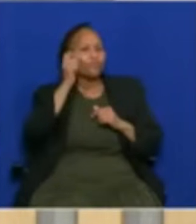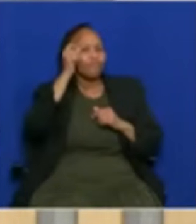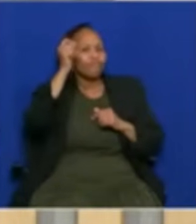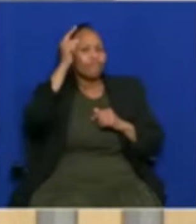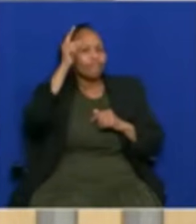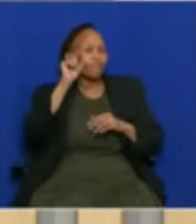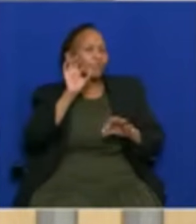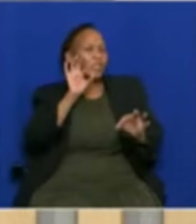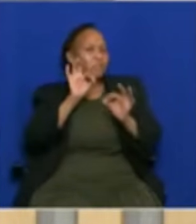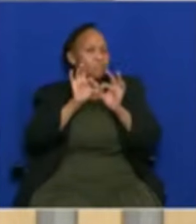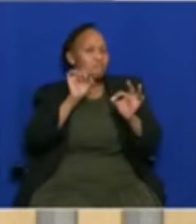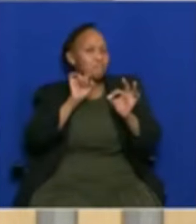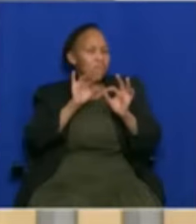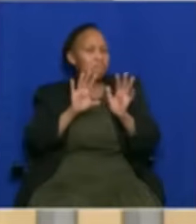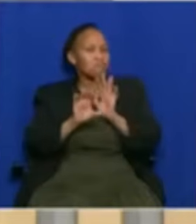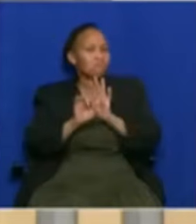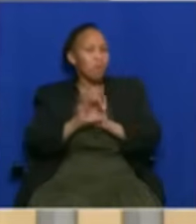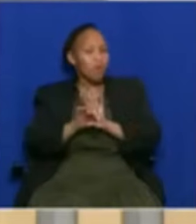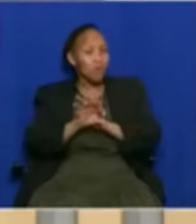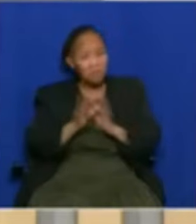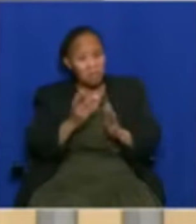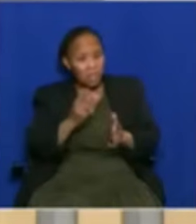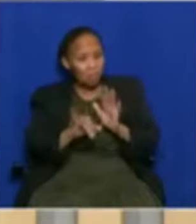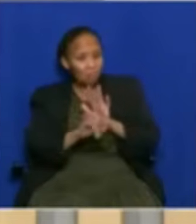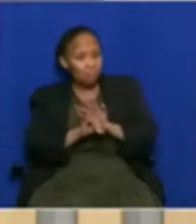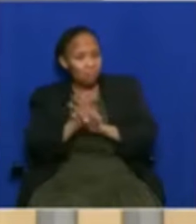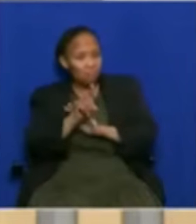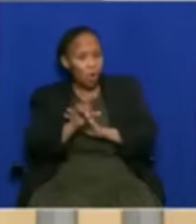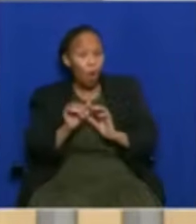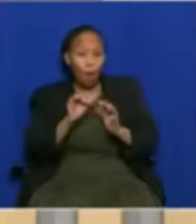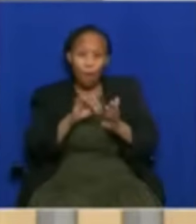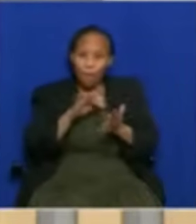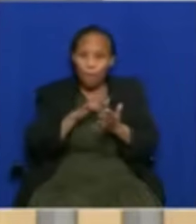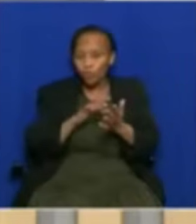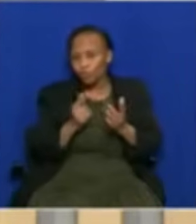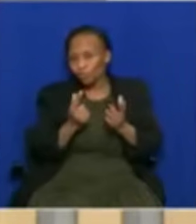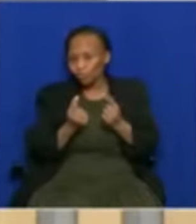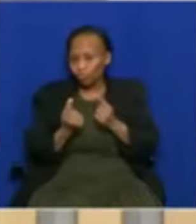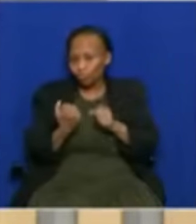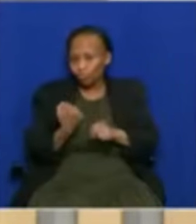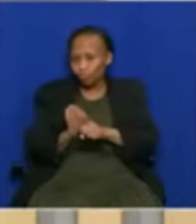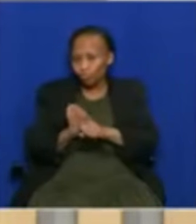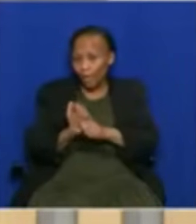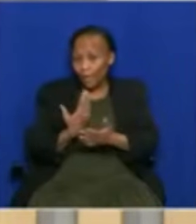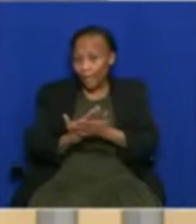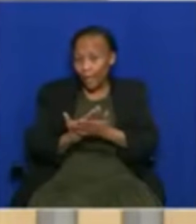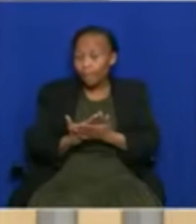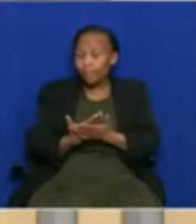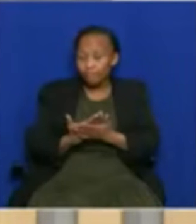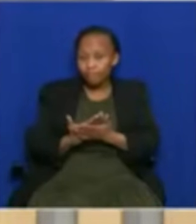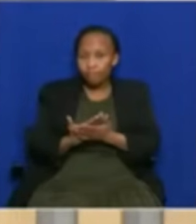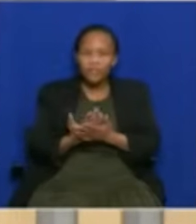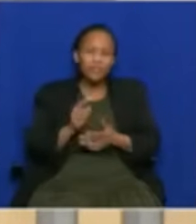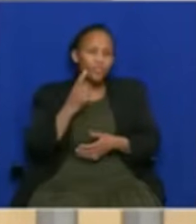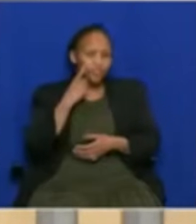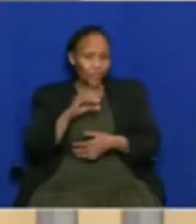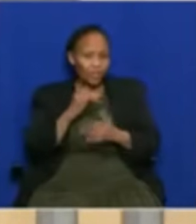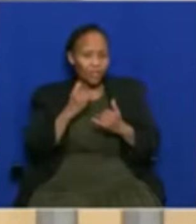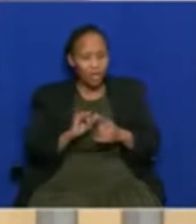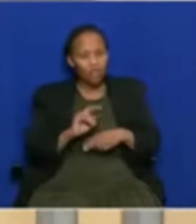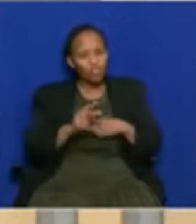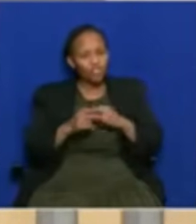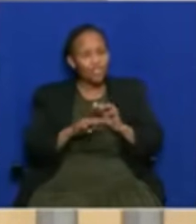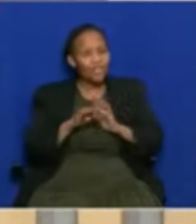you'll be able to perform in the post. Yes, the requirements there, you've met all of them, you're now shortlisted for the post. Now let's talk about